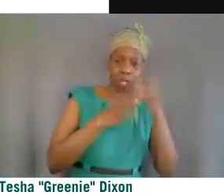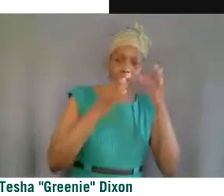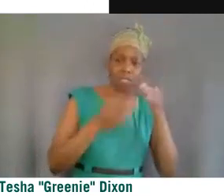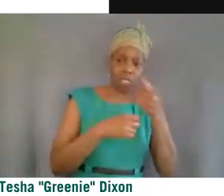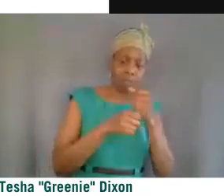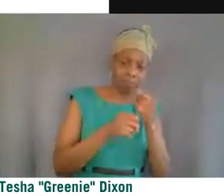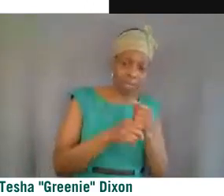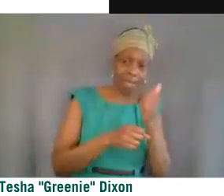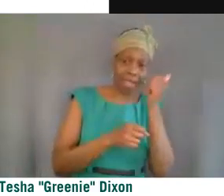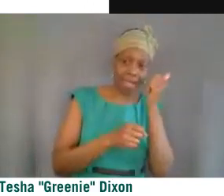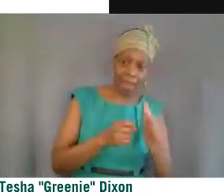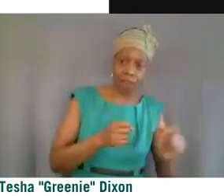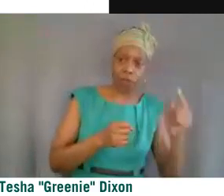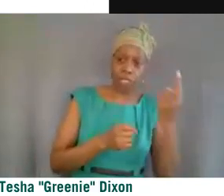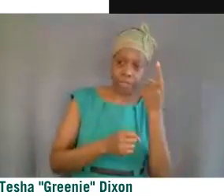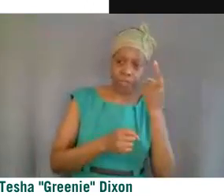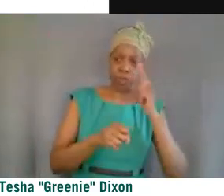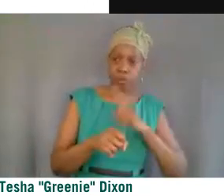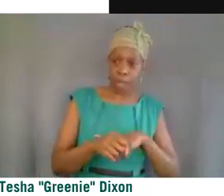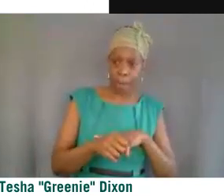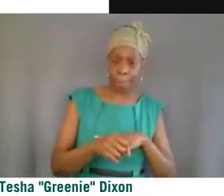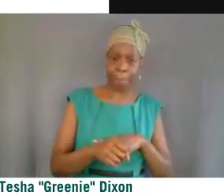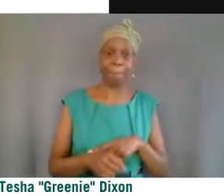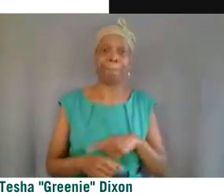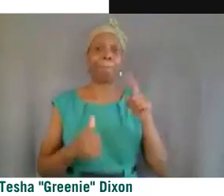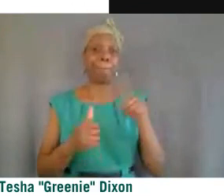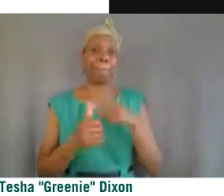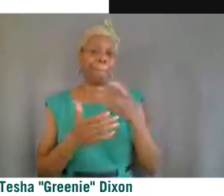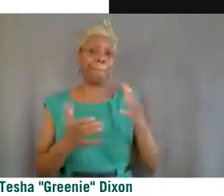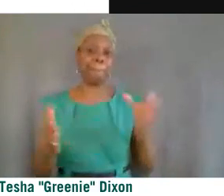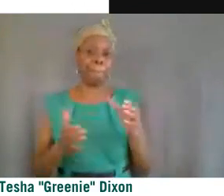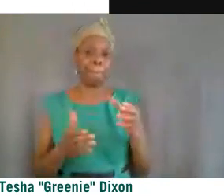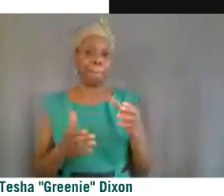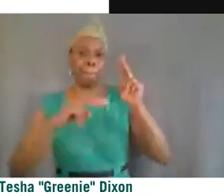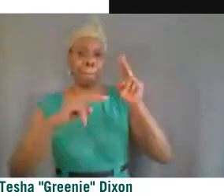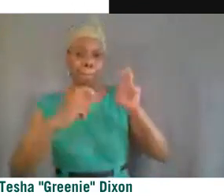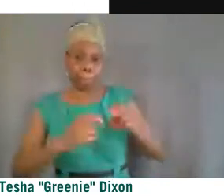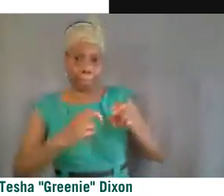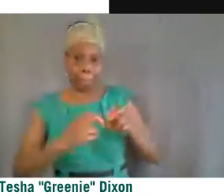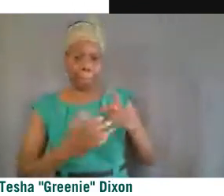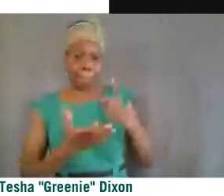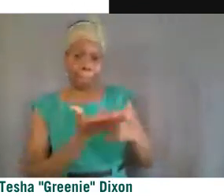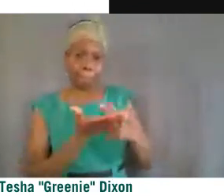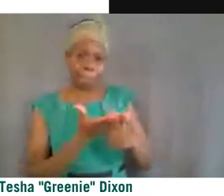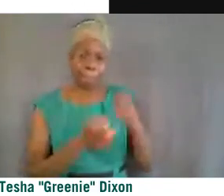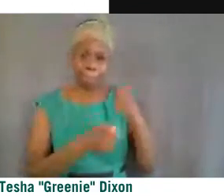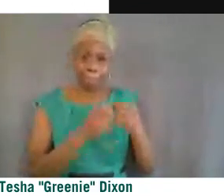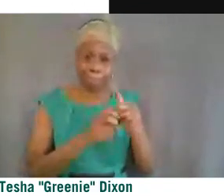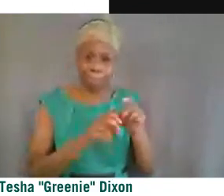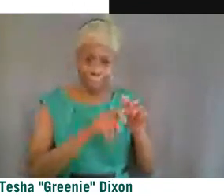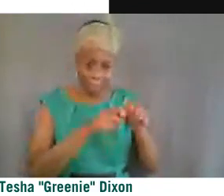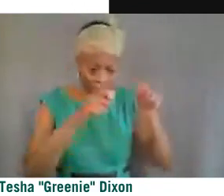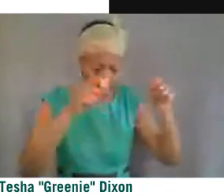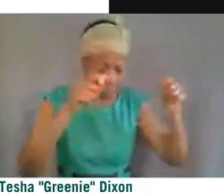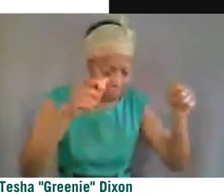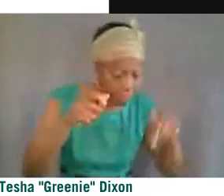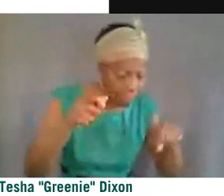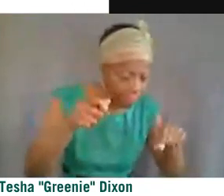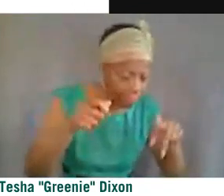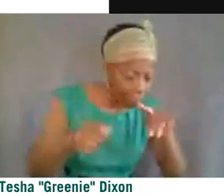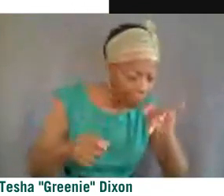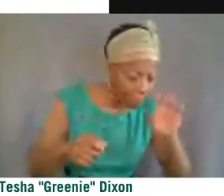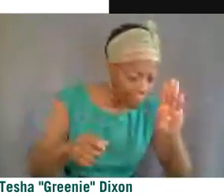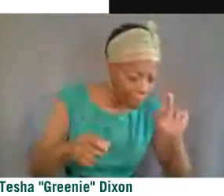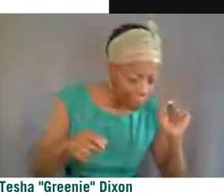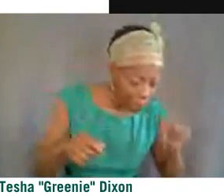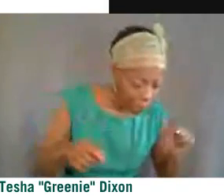time. So the first thing we do is we sit down and we talk about what the problem is, and then we look in the toolbox and say, okay, what's in